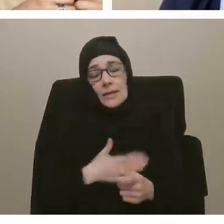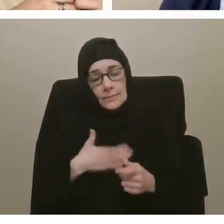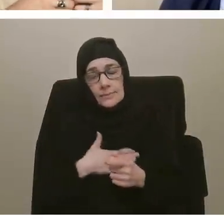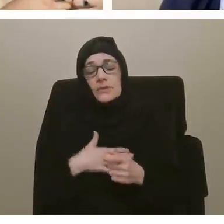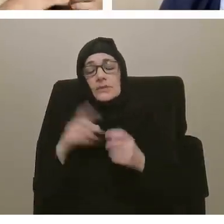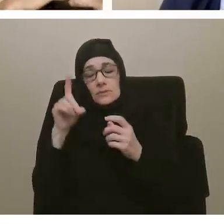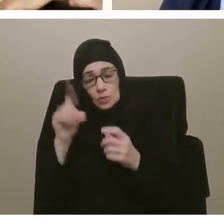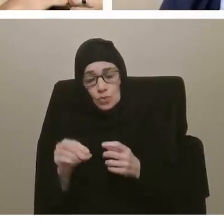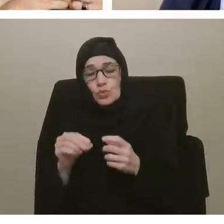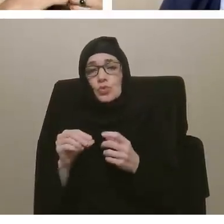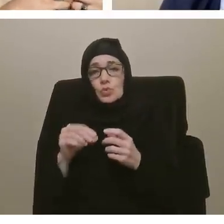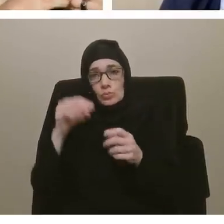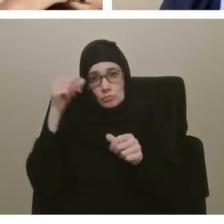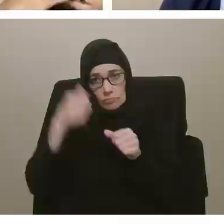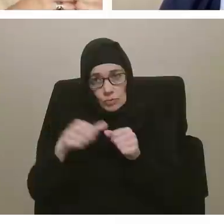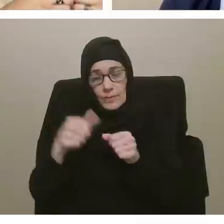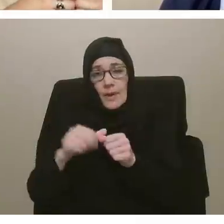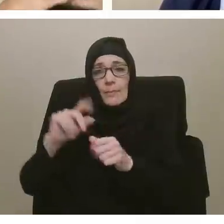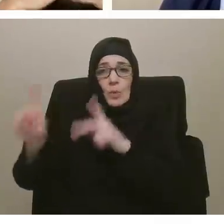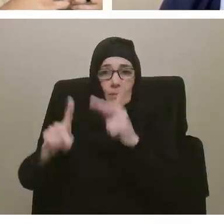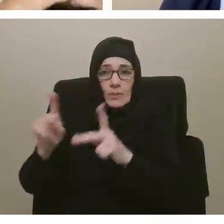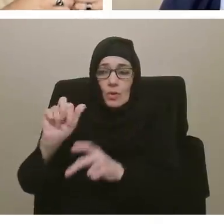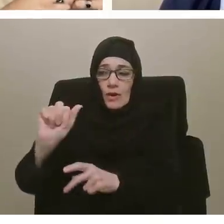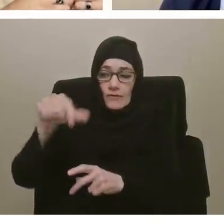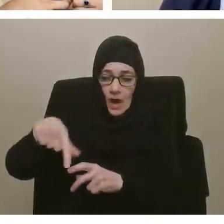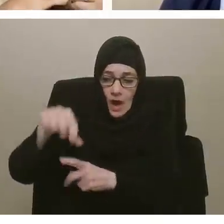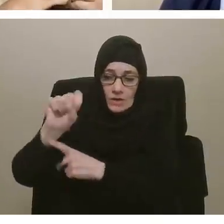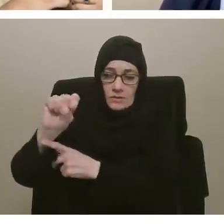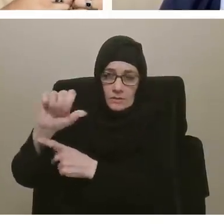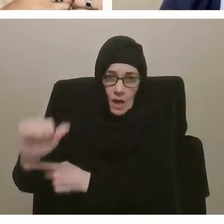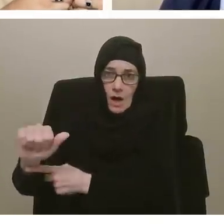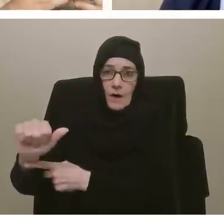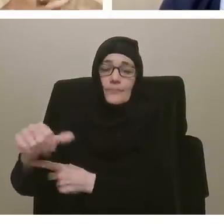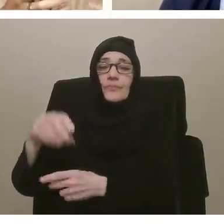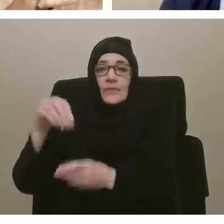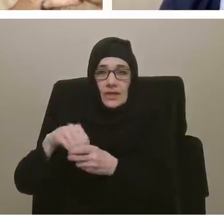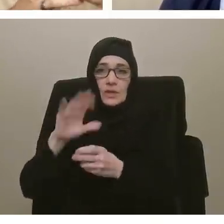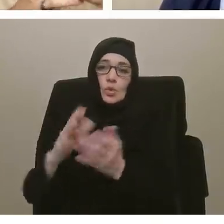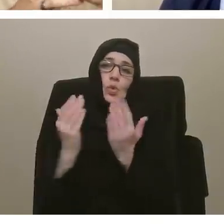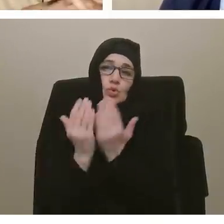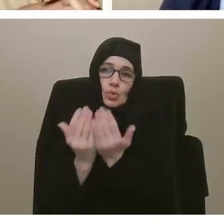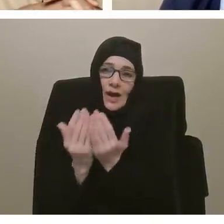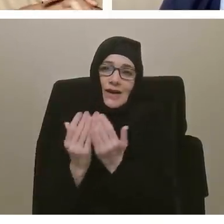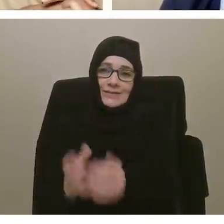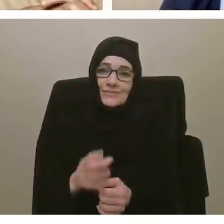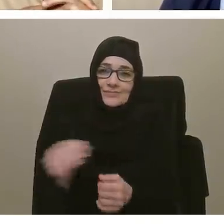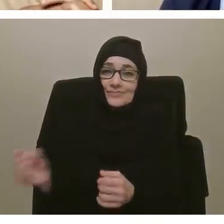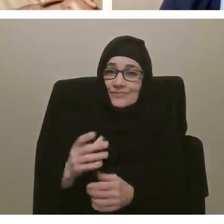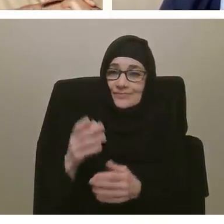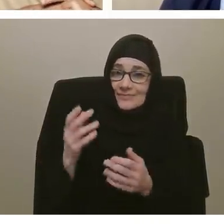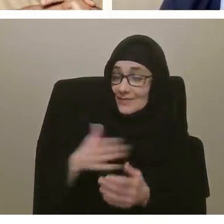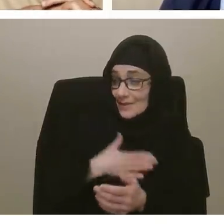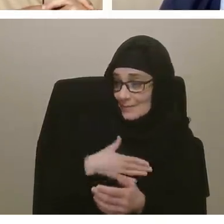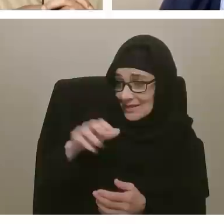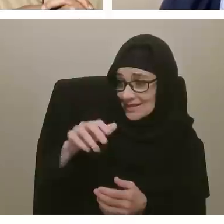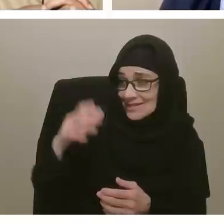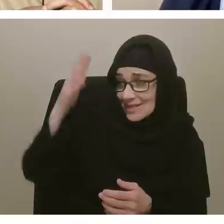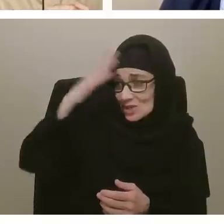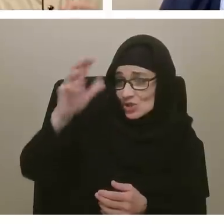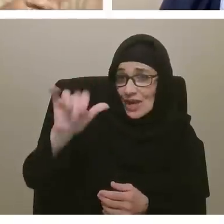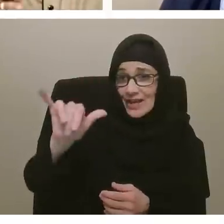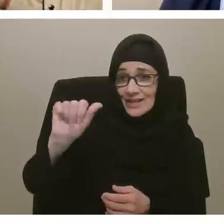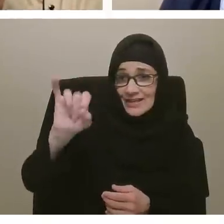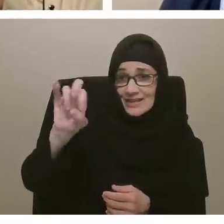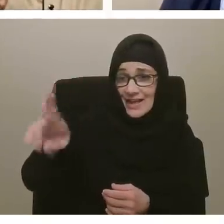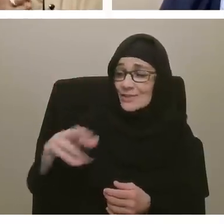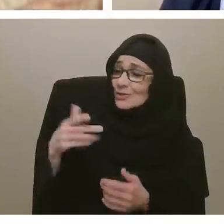of Al-Aqsa, these murabitun in your dua. And inshallah, with that, Sheikh Yasir, can I ask you to close us off with the night?